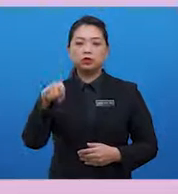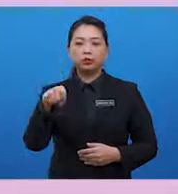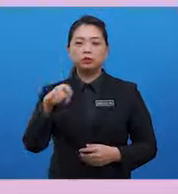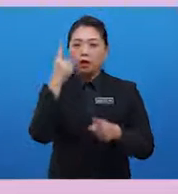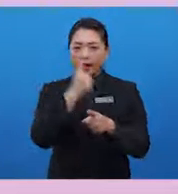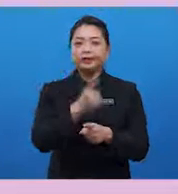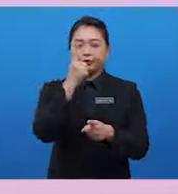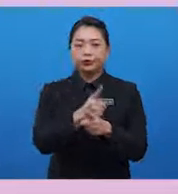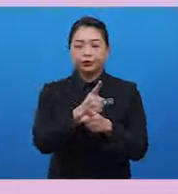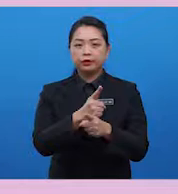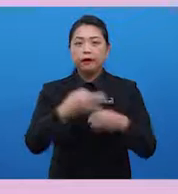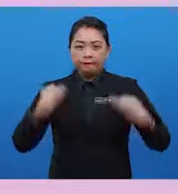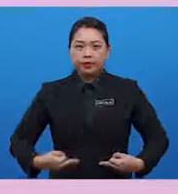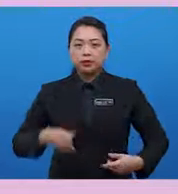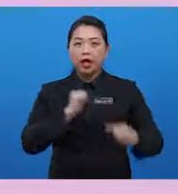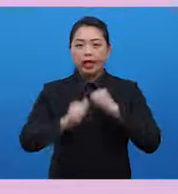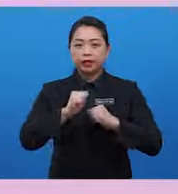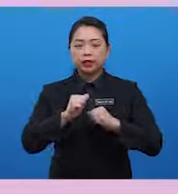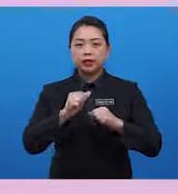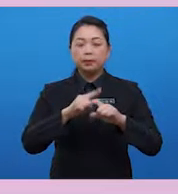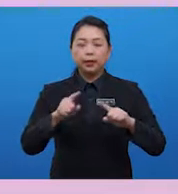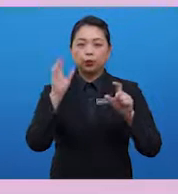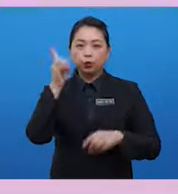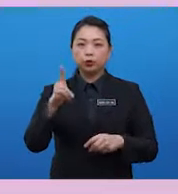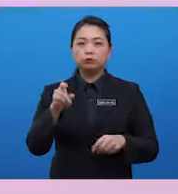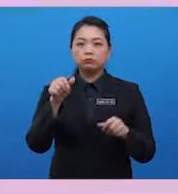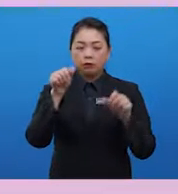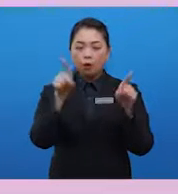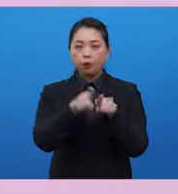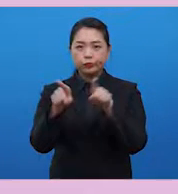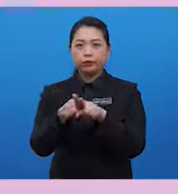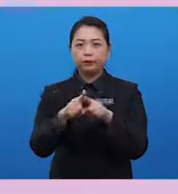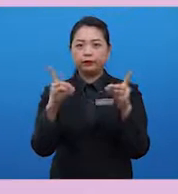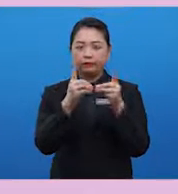physical acts, but could also be found in cyberspace.